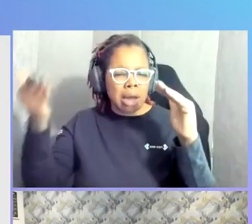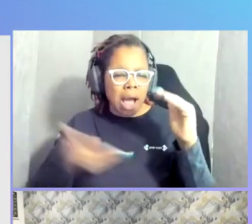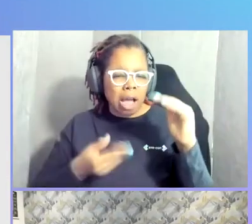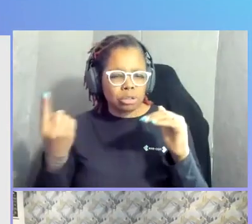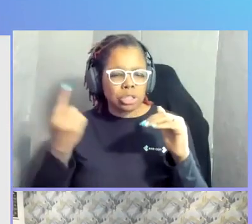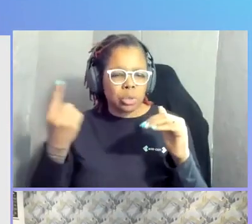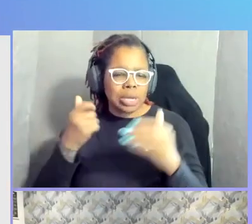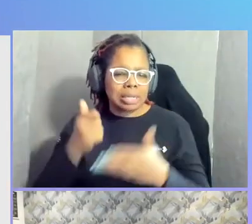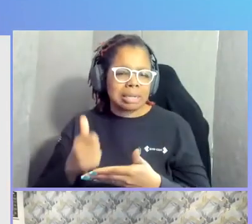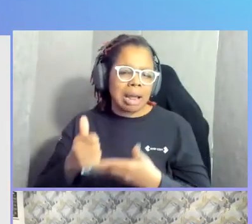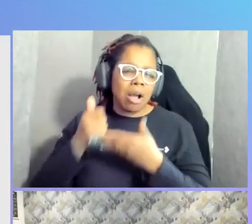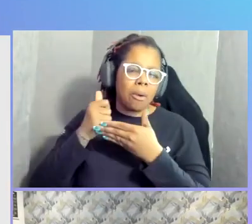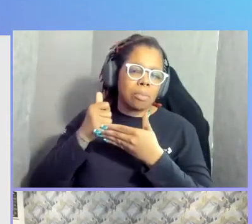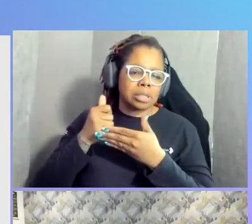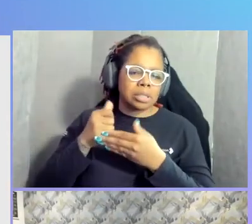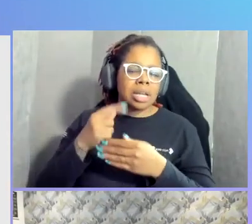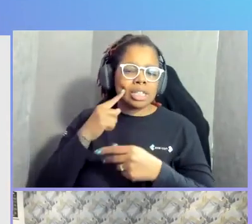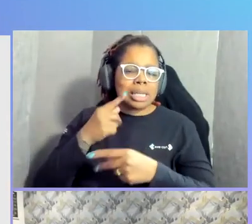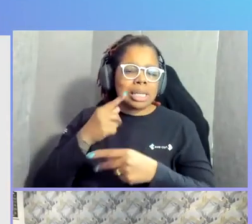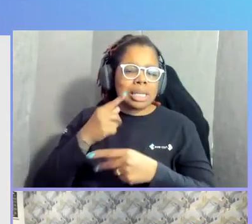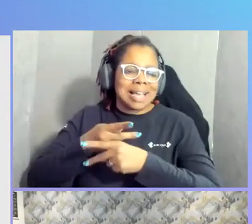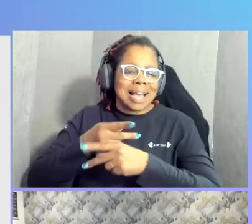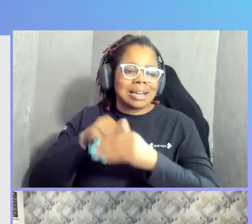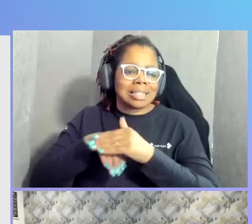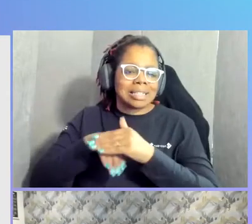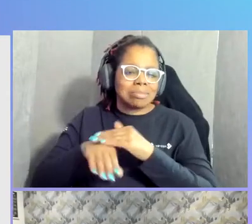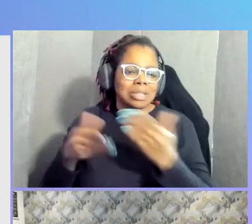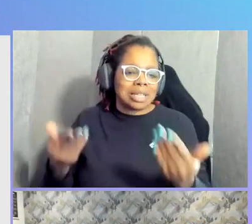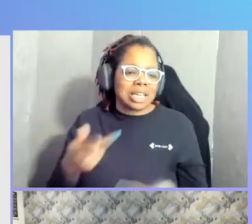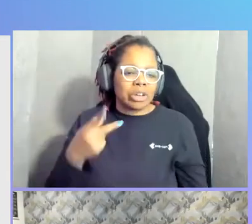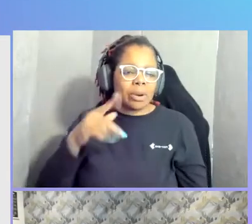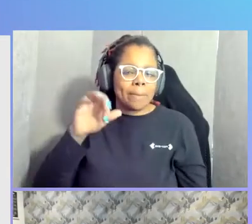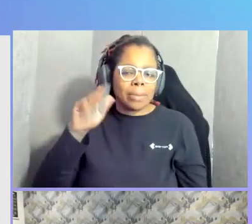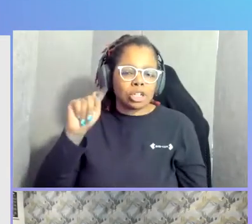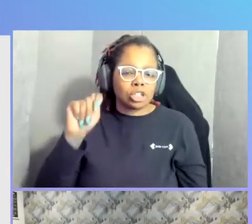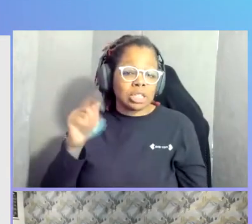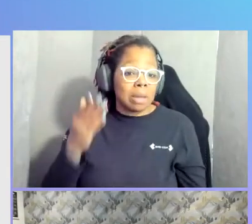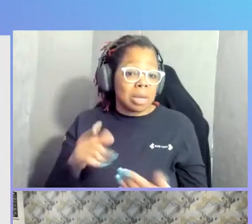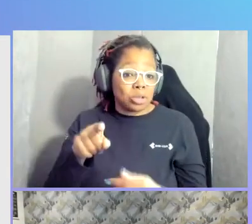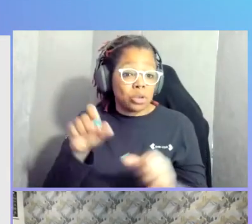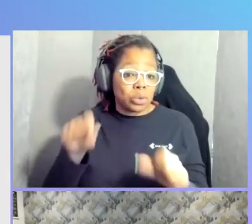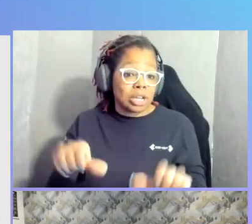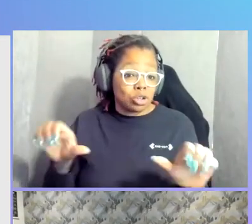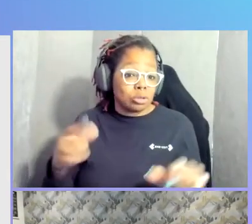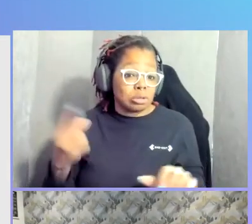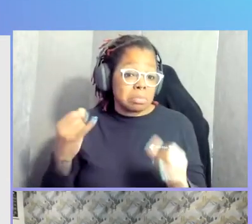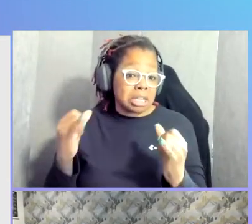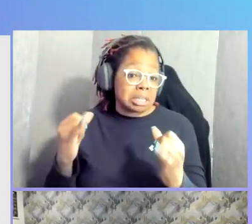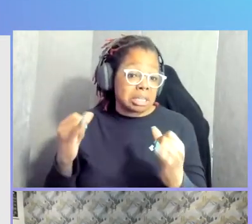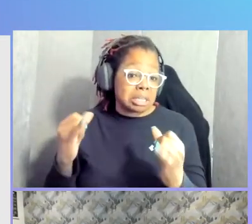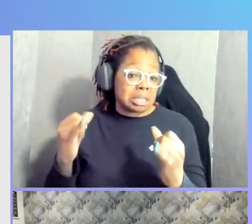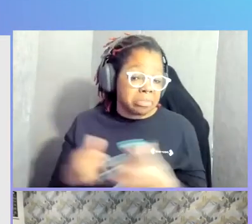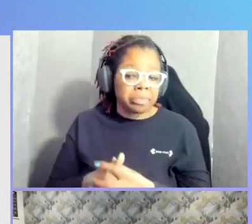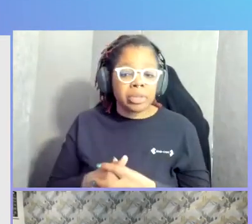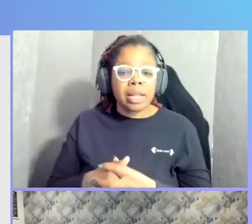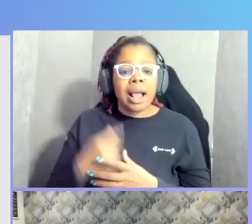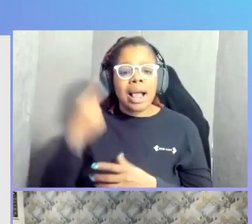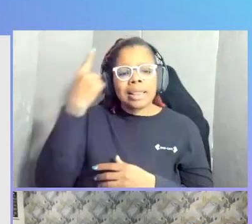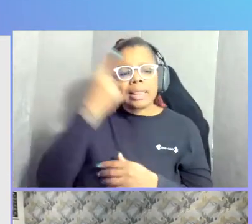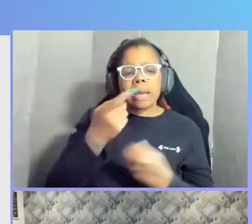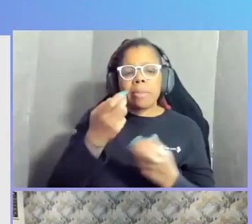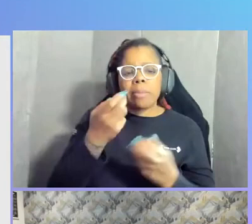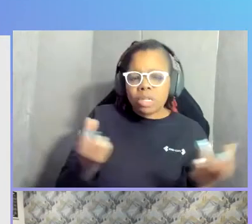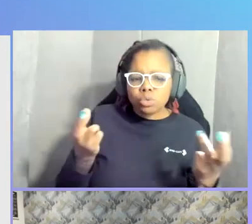us as well to maintain accessibility at Pinterest. So maybe you can do something similar. Think about